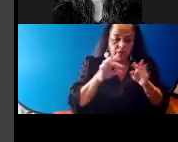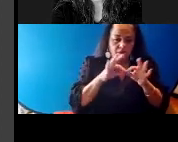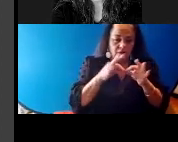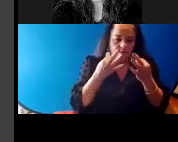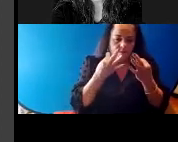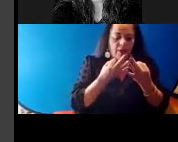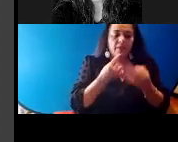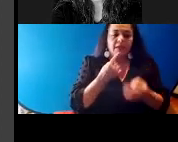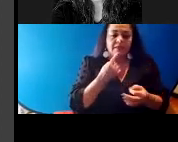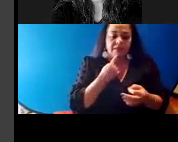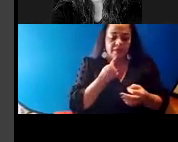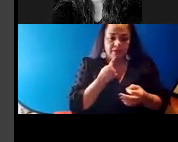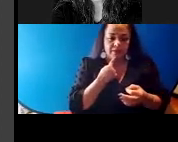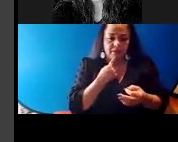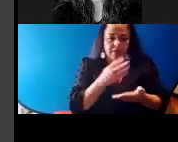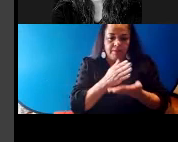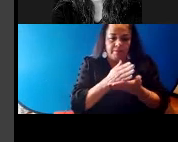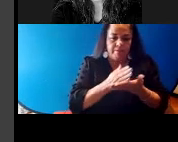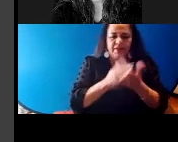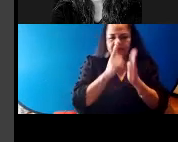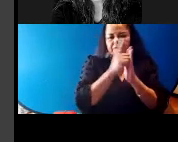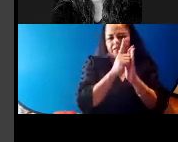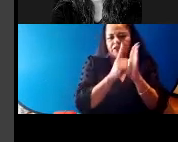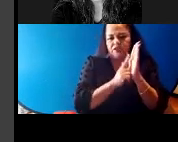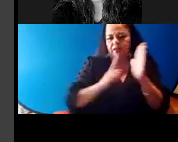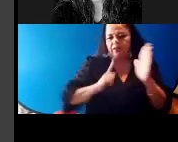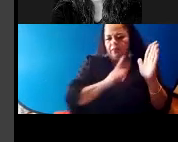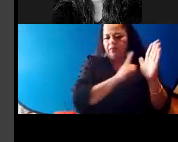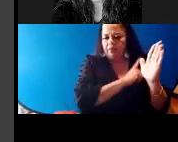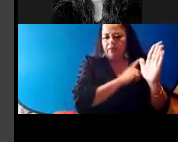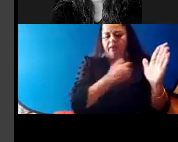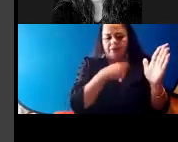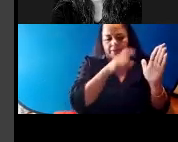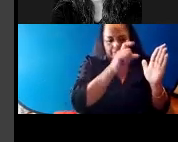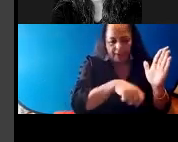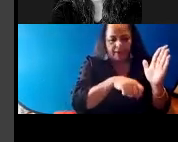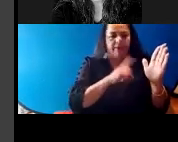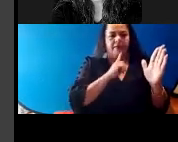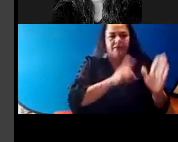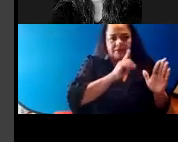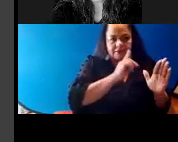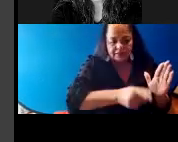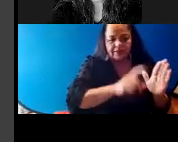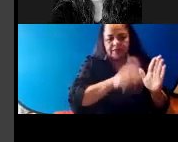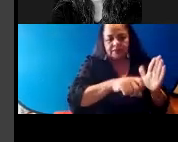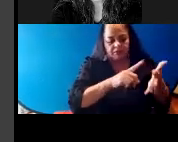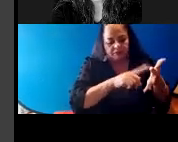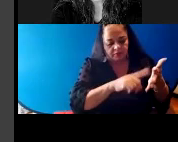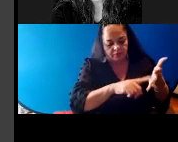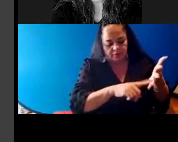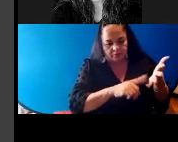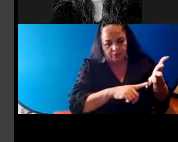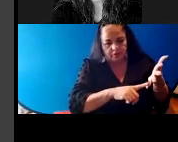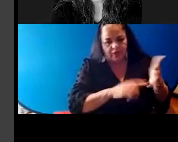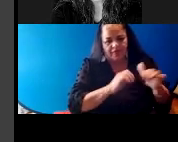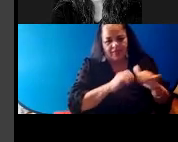a piece of legislation, right? It has mandates, it dictates, this is what you do. This is how funds